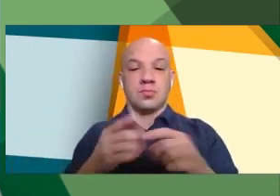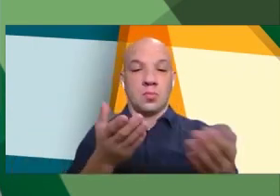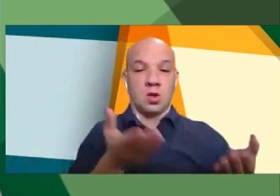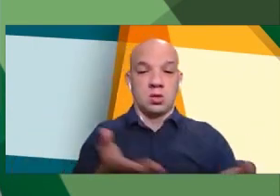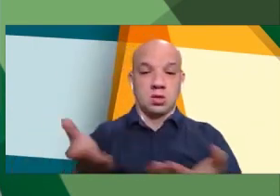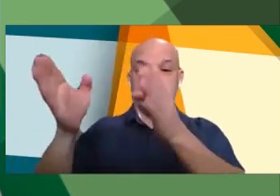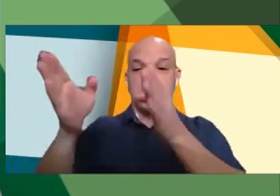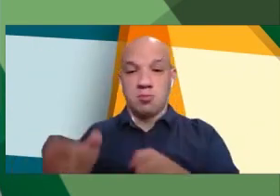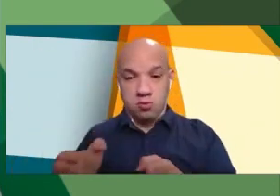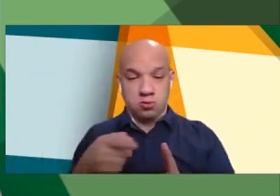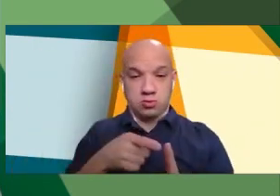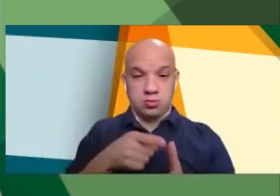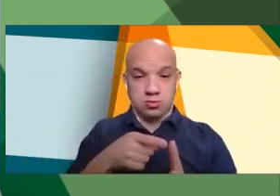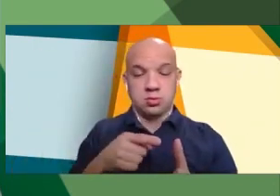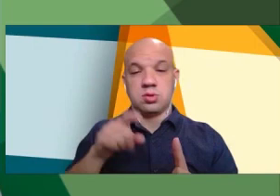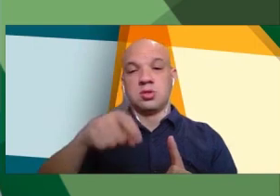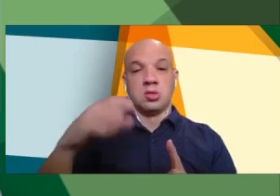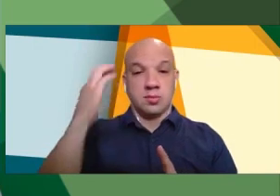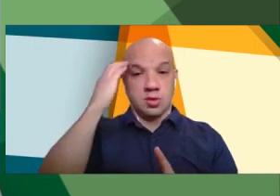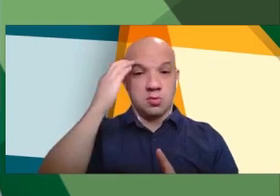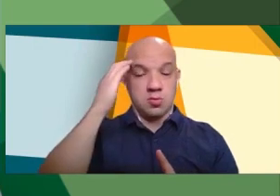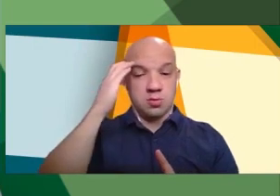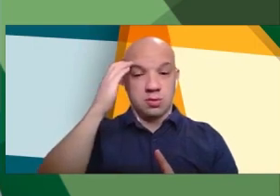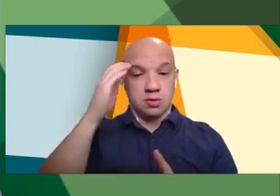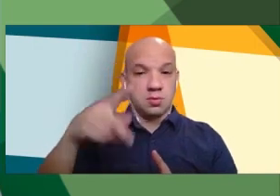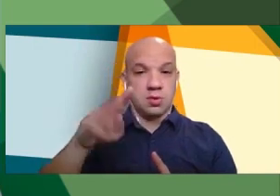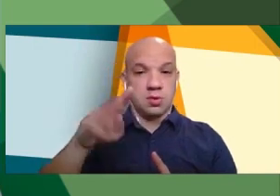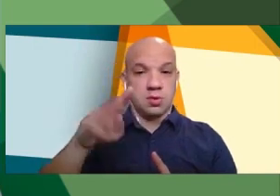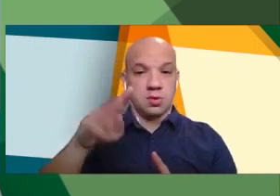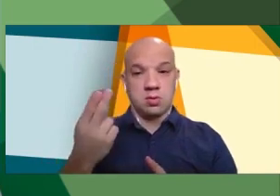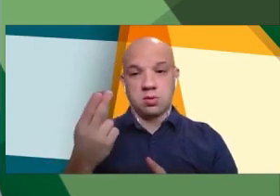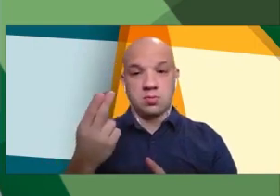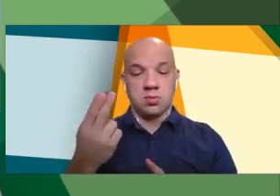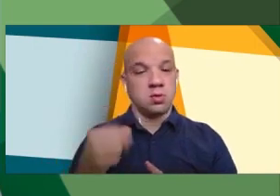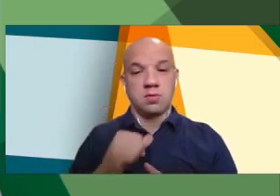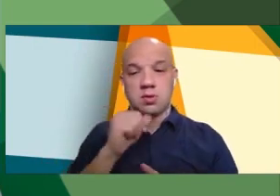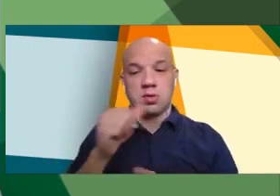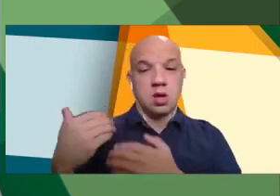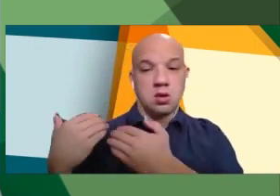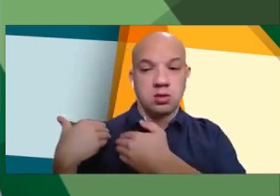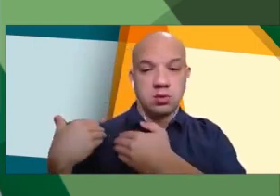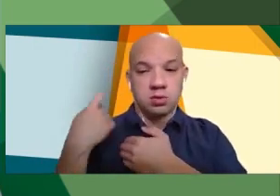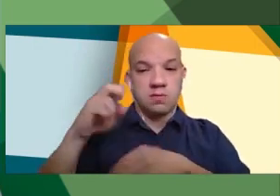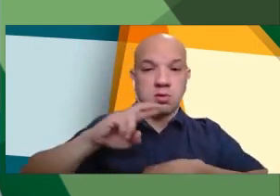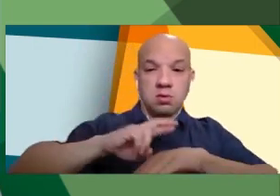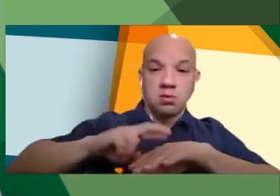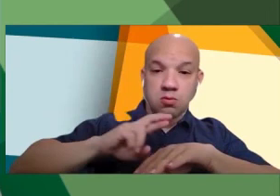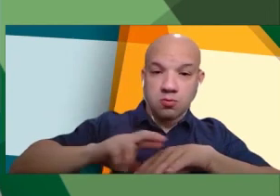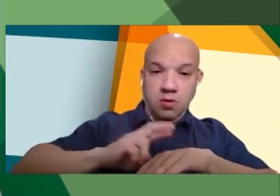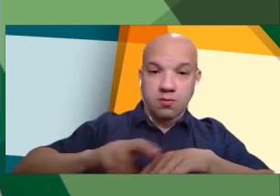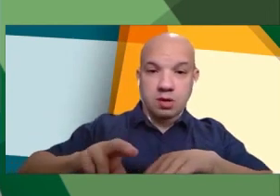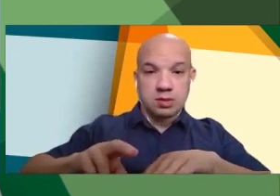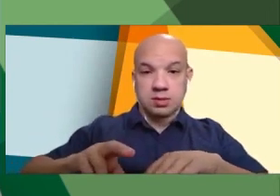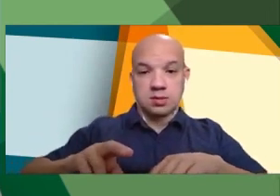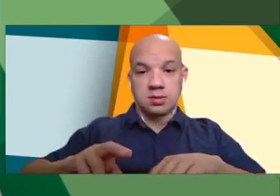are to be aware that the PRDOH will not be responsible references that are not received